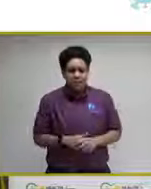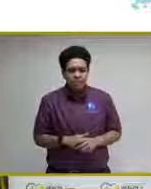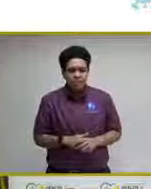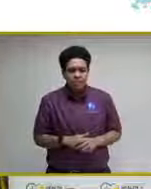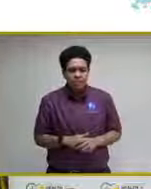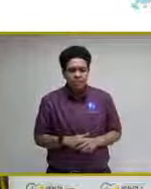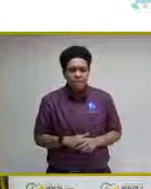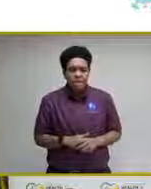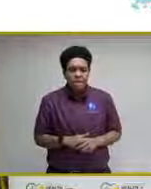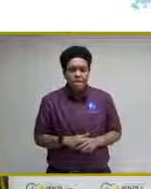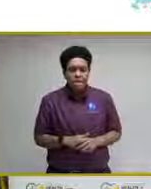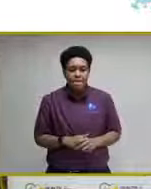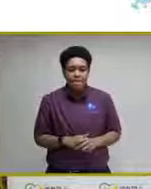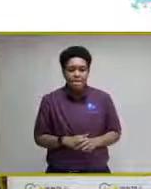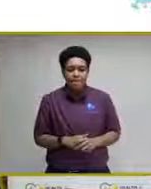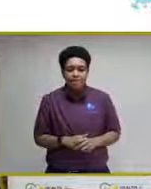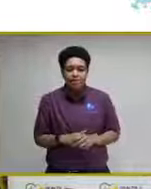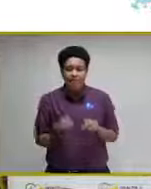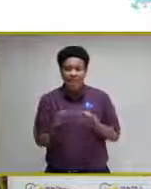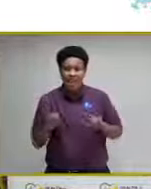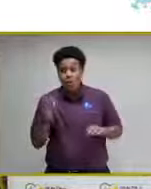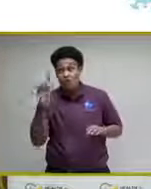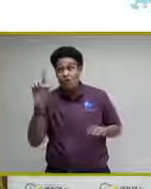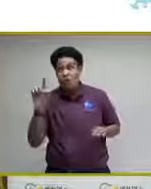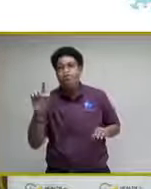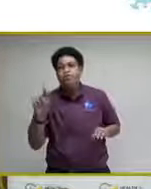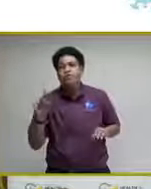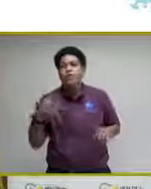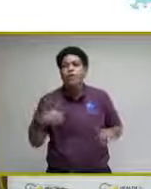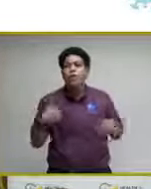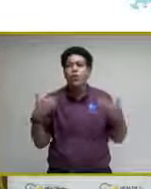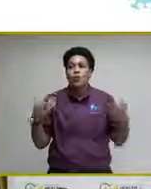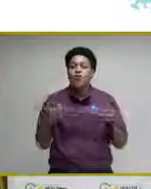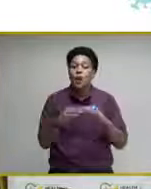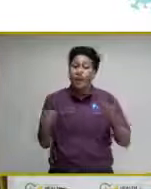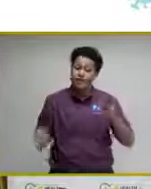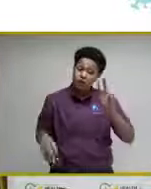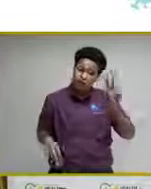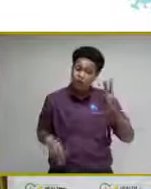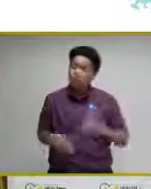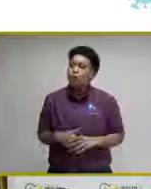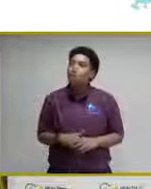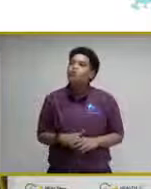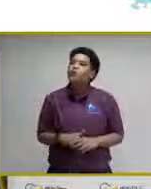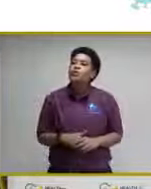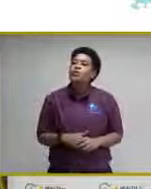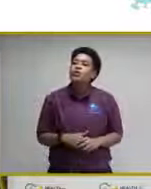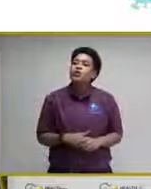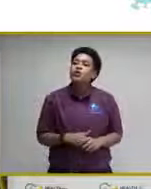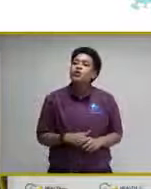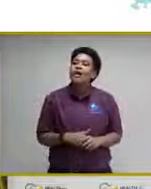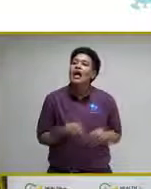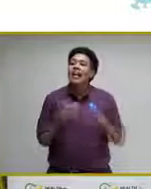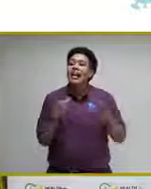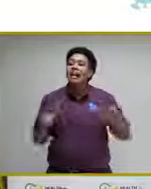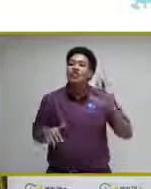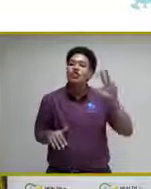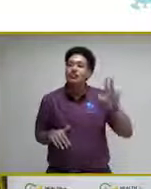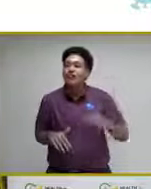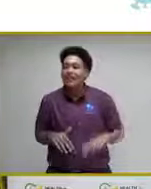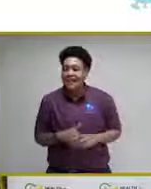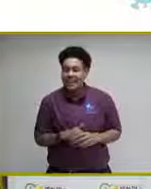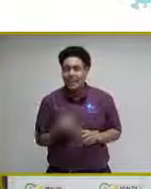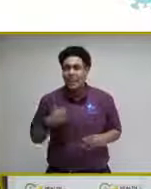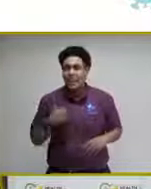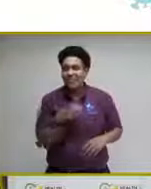because so level 1, we move on to level 2, next slide, and then level 3, and we have